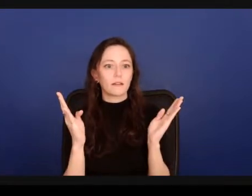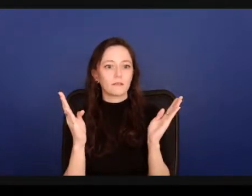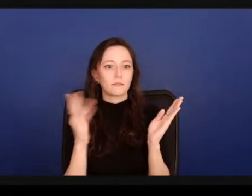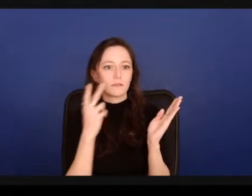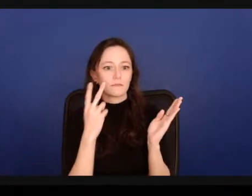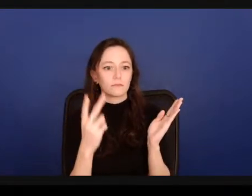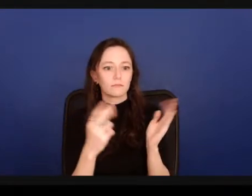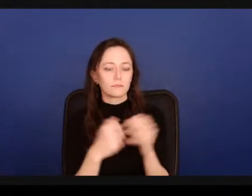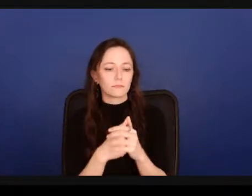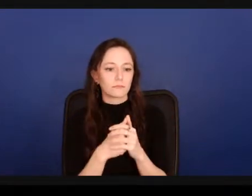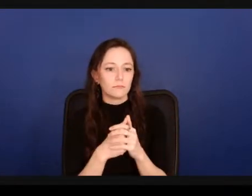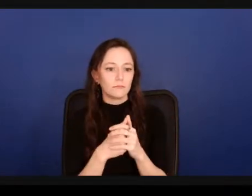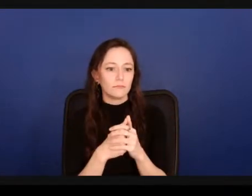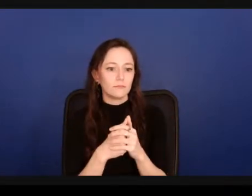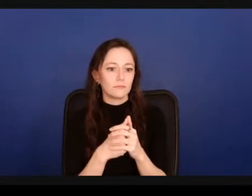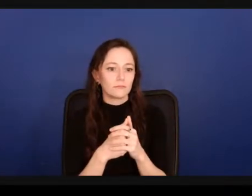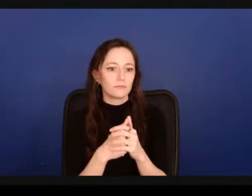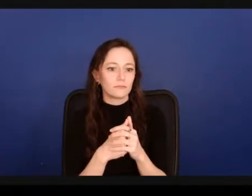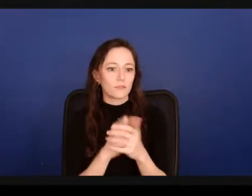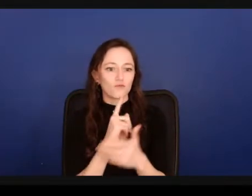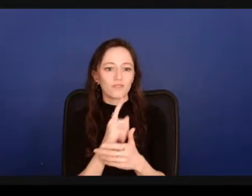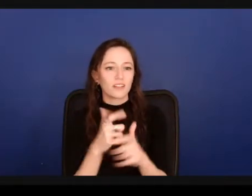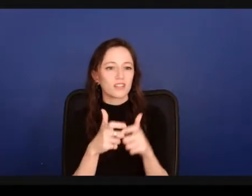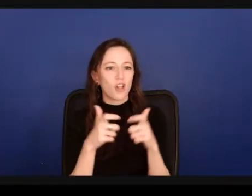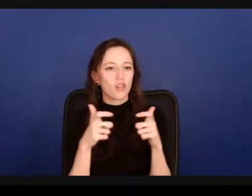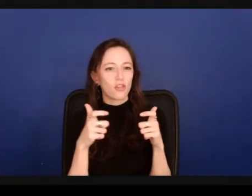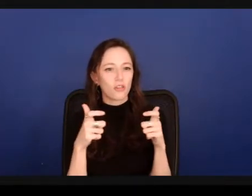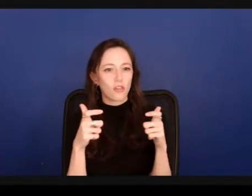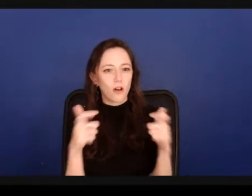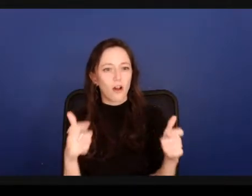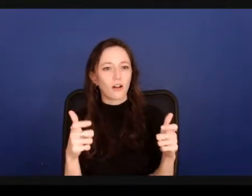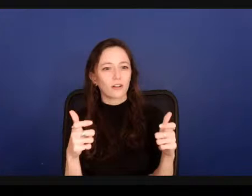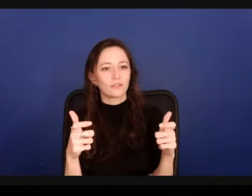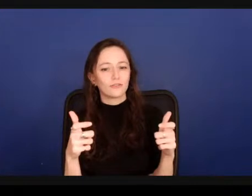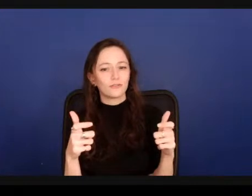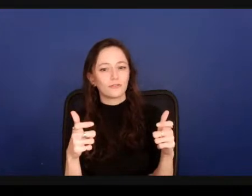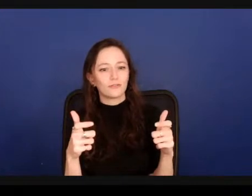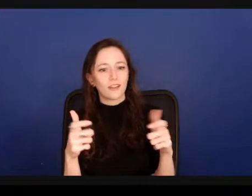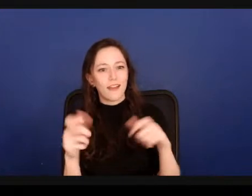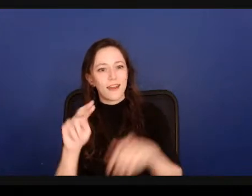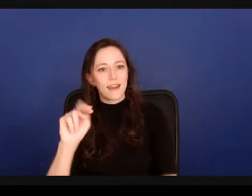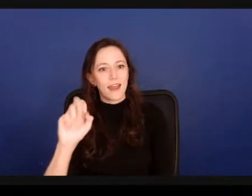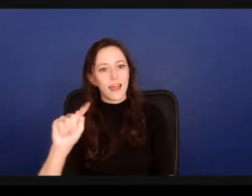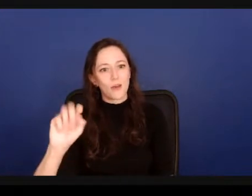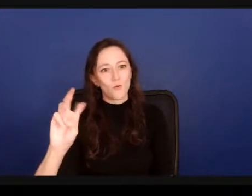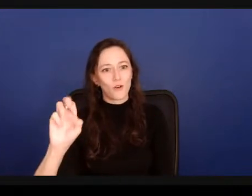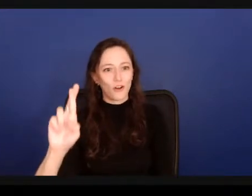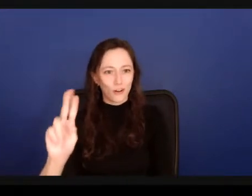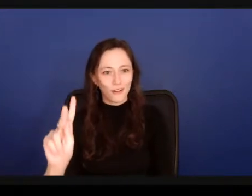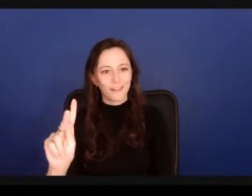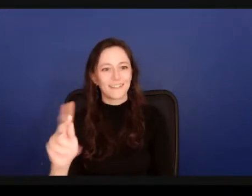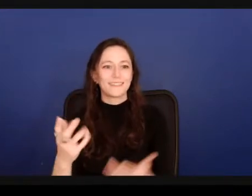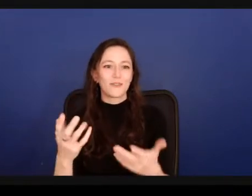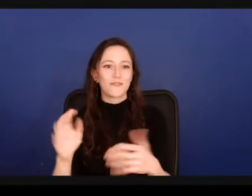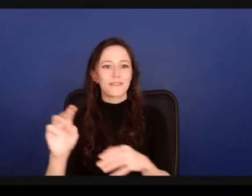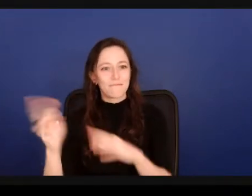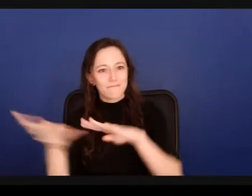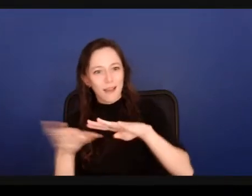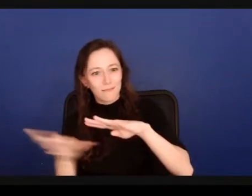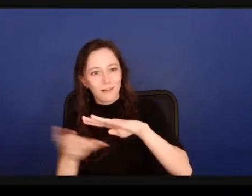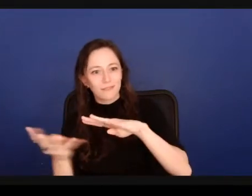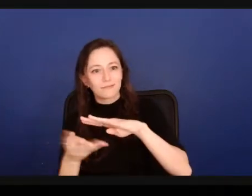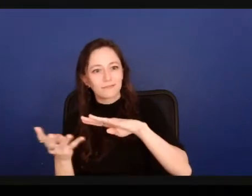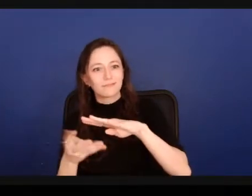It's a very large network that's been activated here, with magma can work its way all the way down to the southwest rift area, all the way